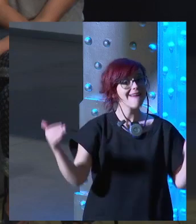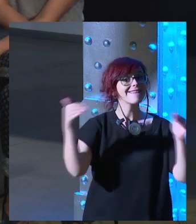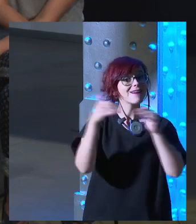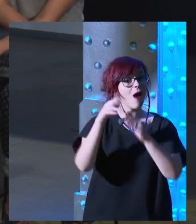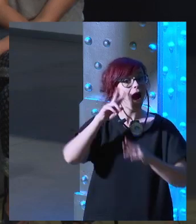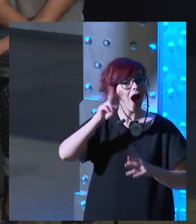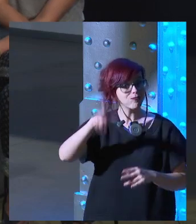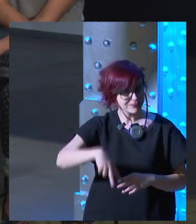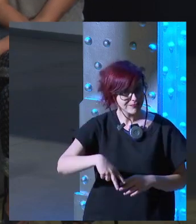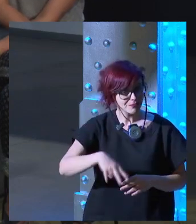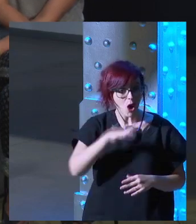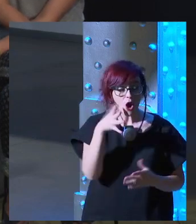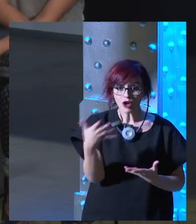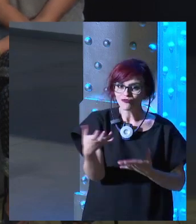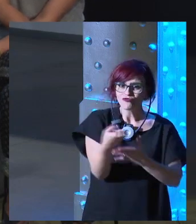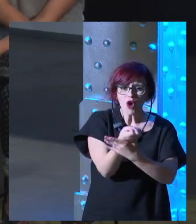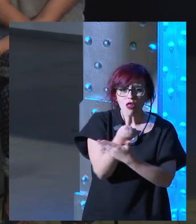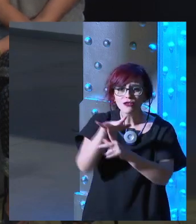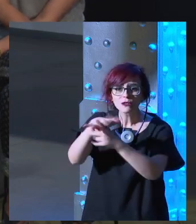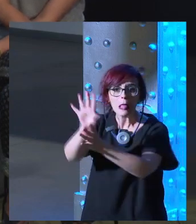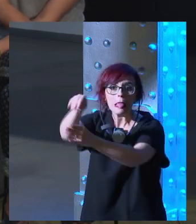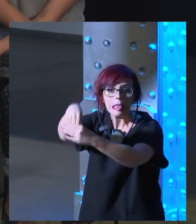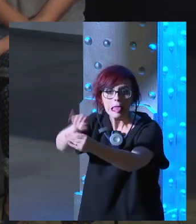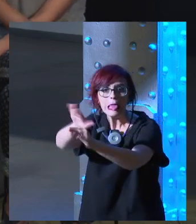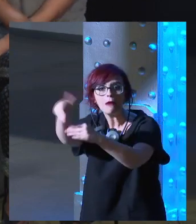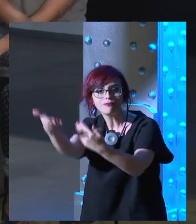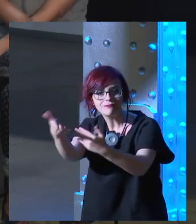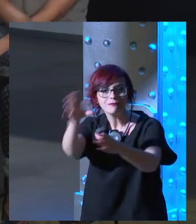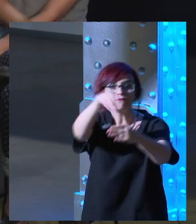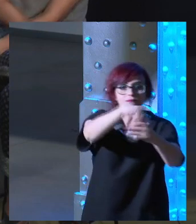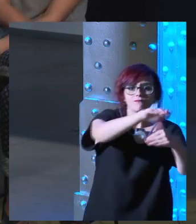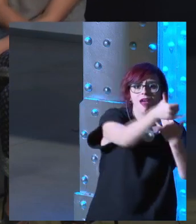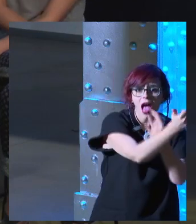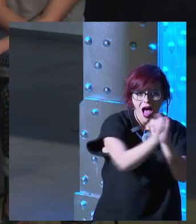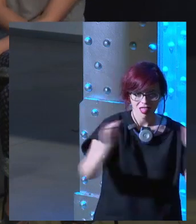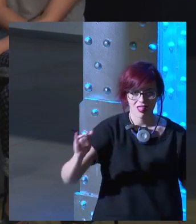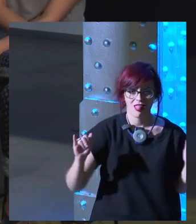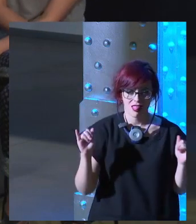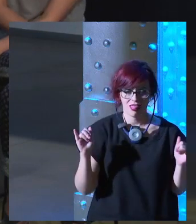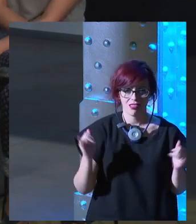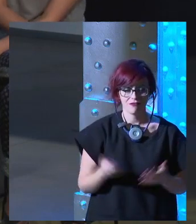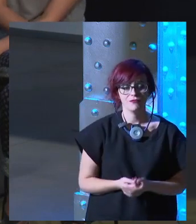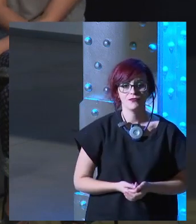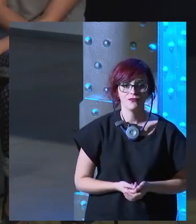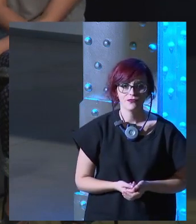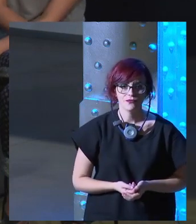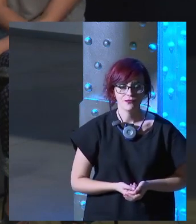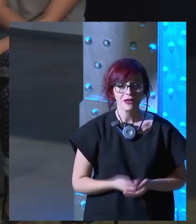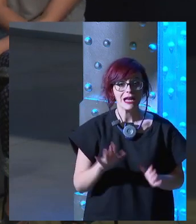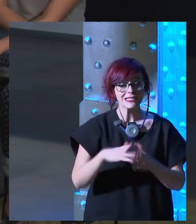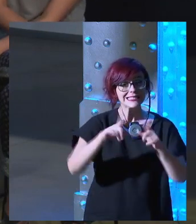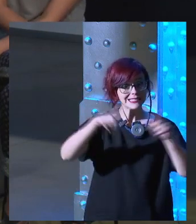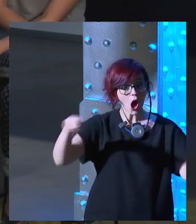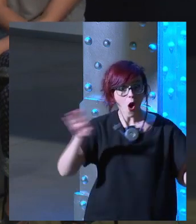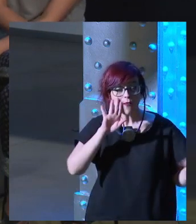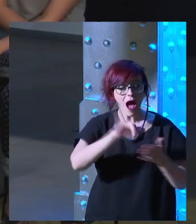inside and an outside, it's not just one thing. And I was talking in Segovia about language and saying,